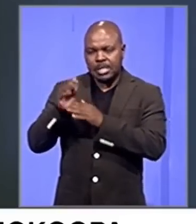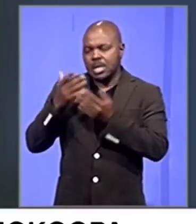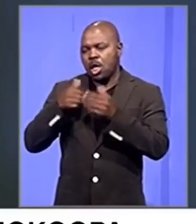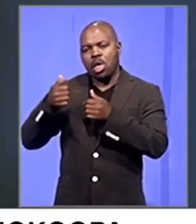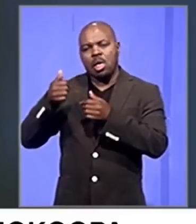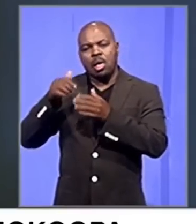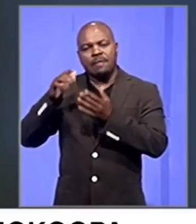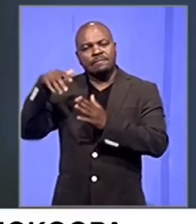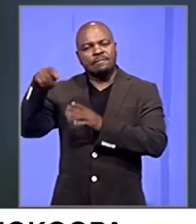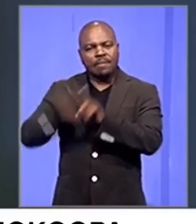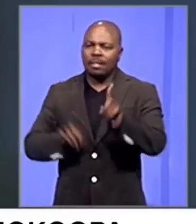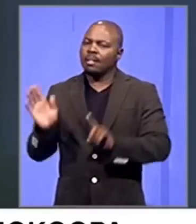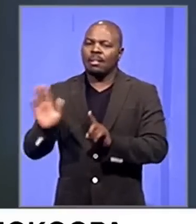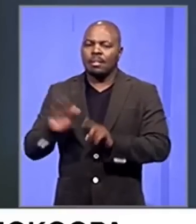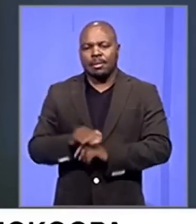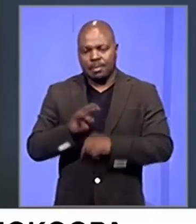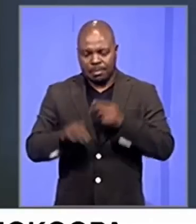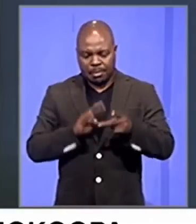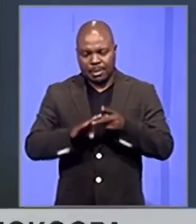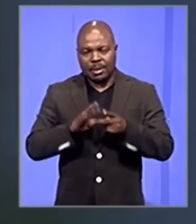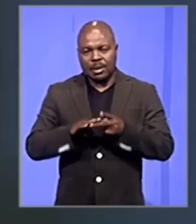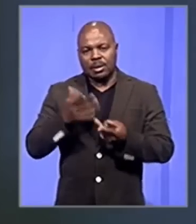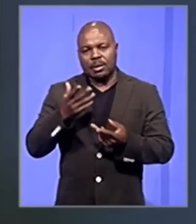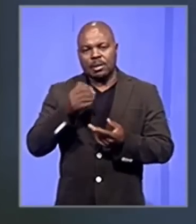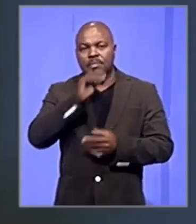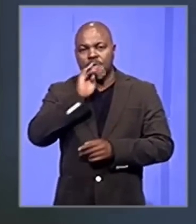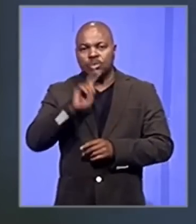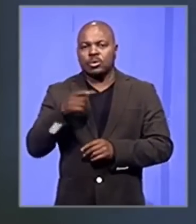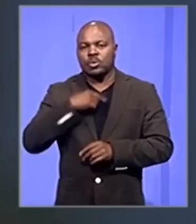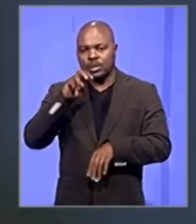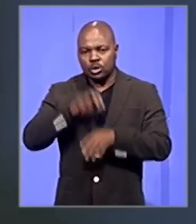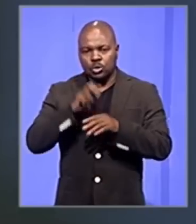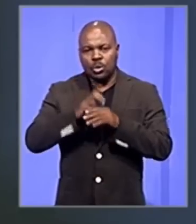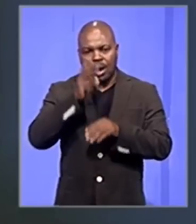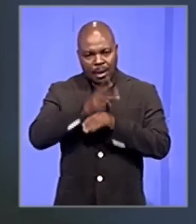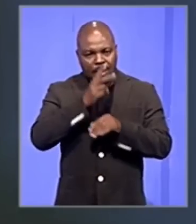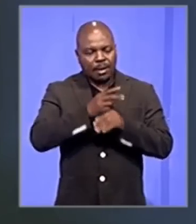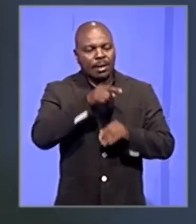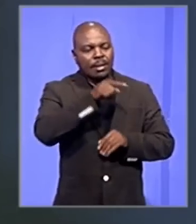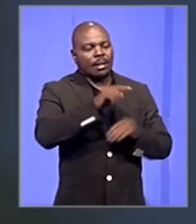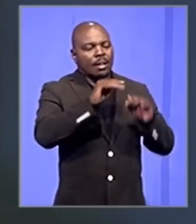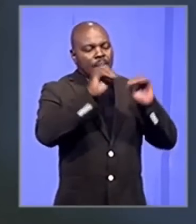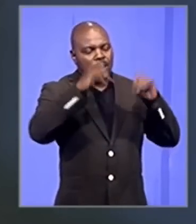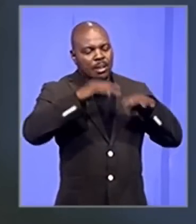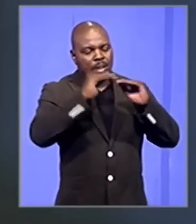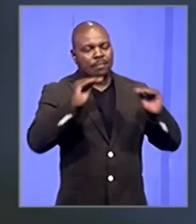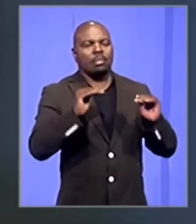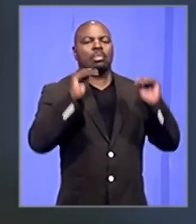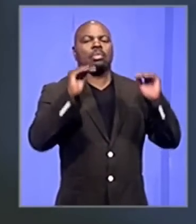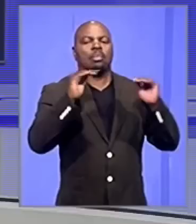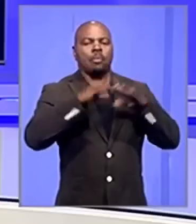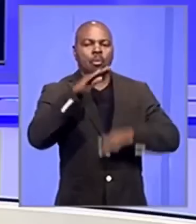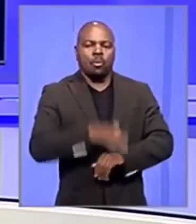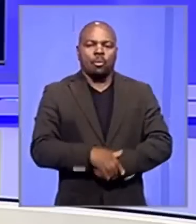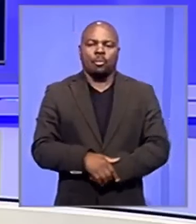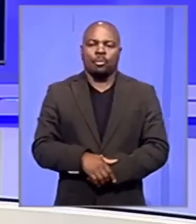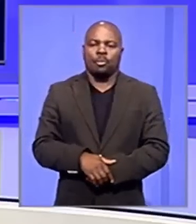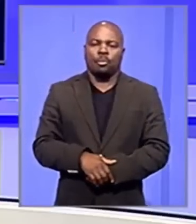what then imposes on us the need to revise upwards the intensity of load shedding.